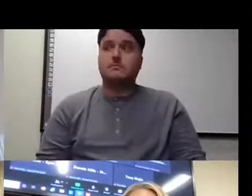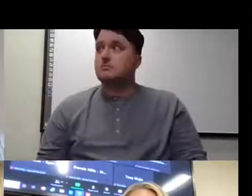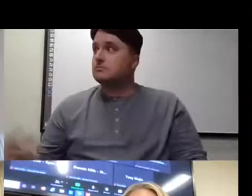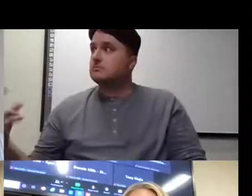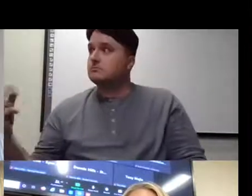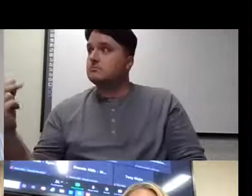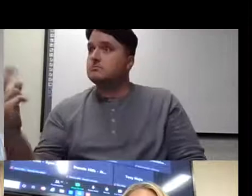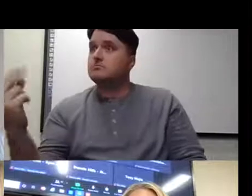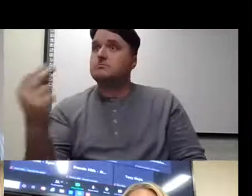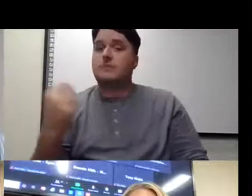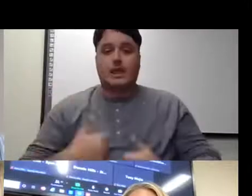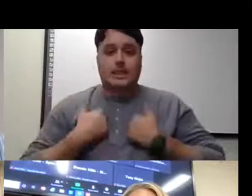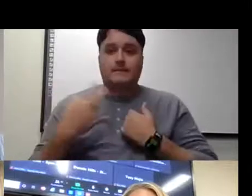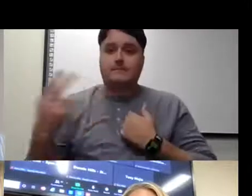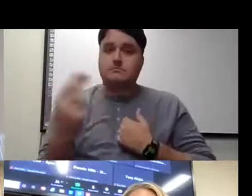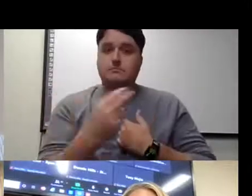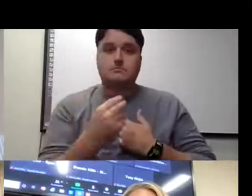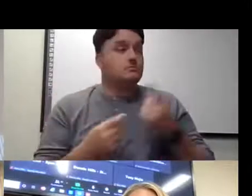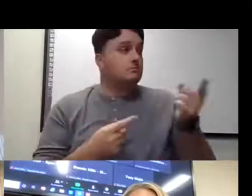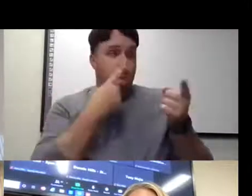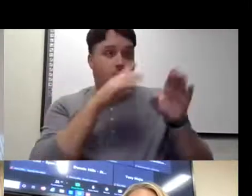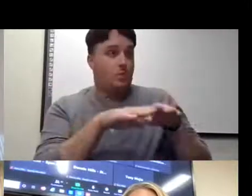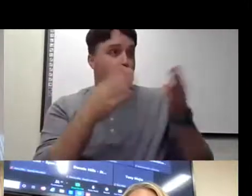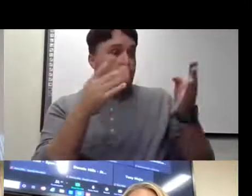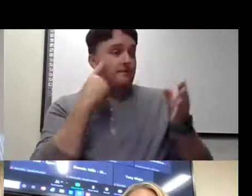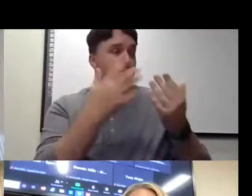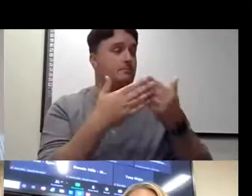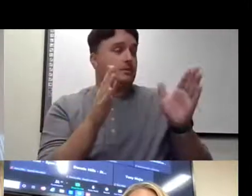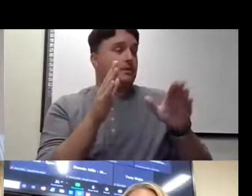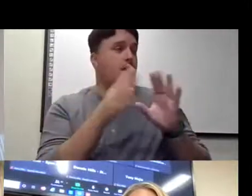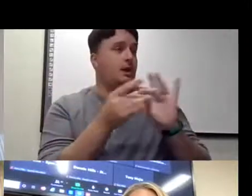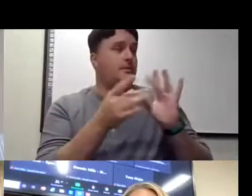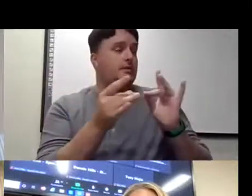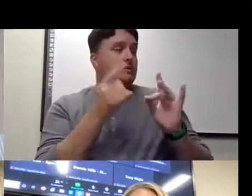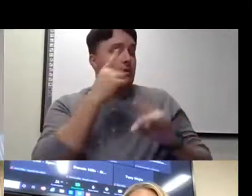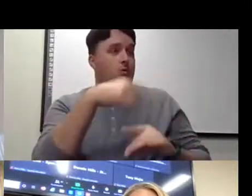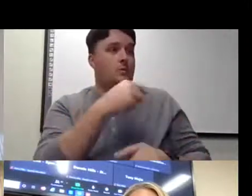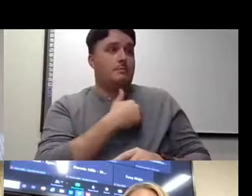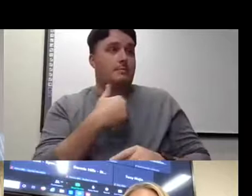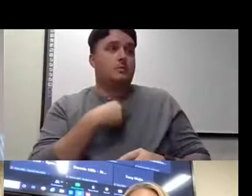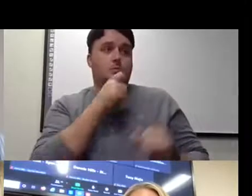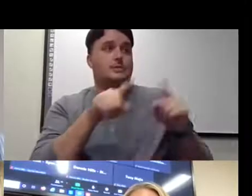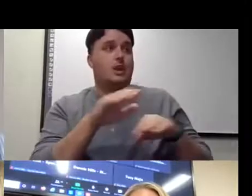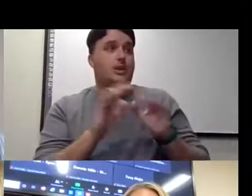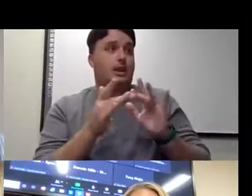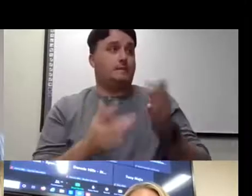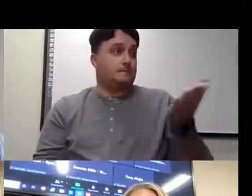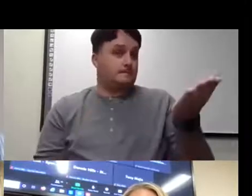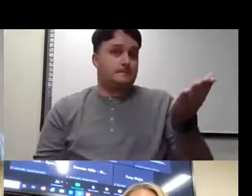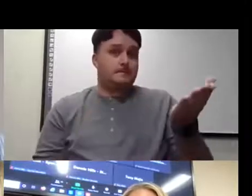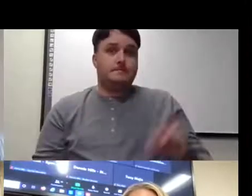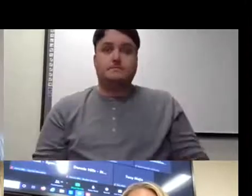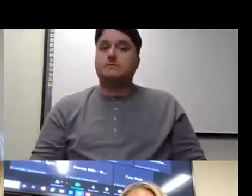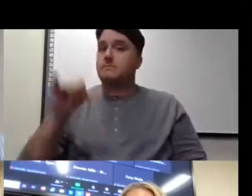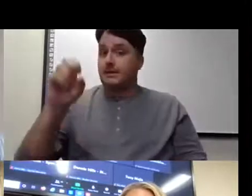you. Okay, Peter, if you wouldn't mind opening up public comment for those members who are attending online, please. Absolutely.